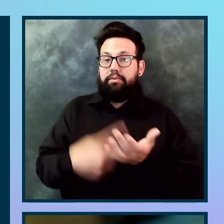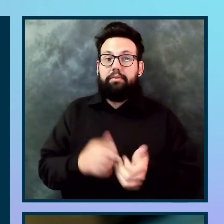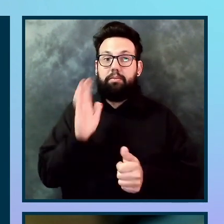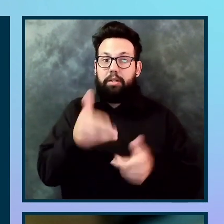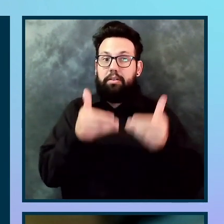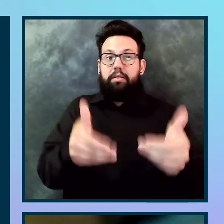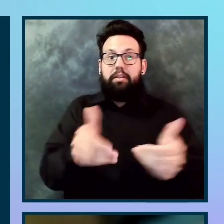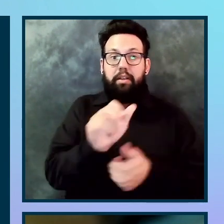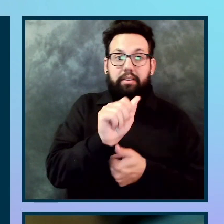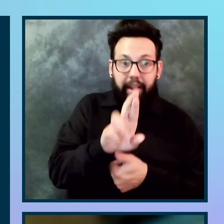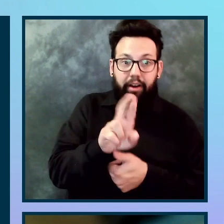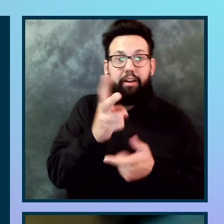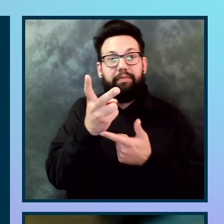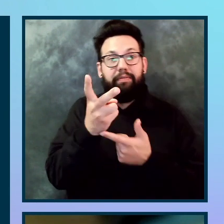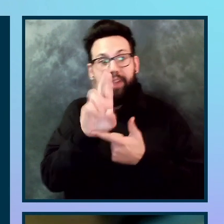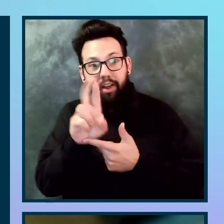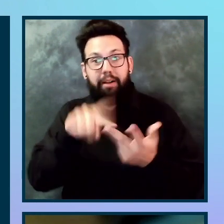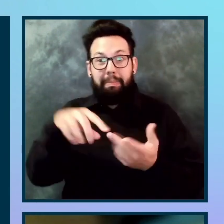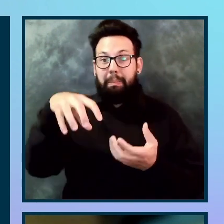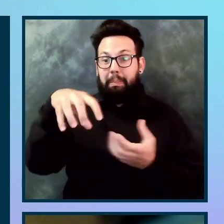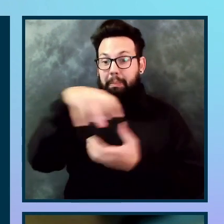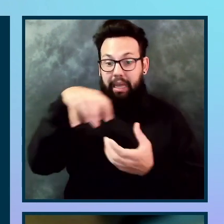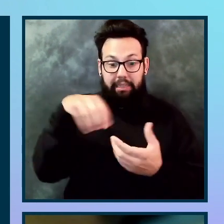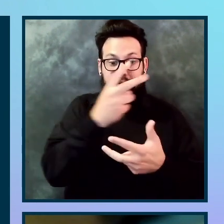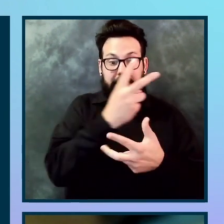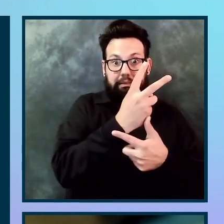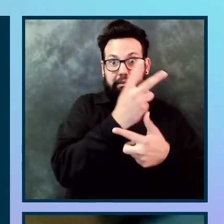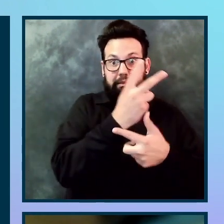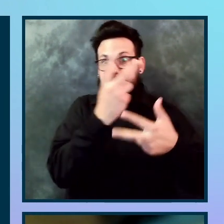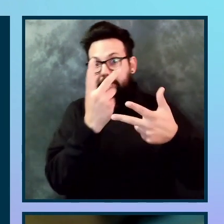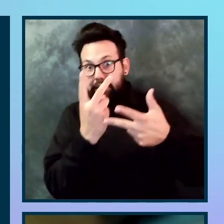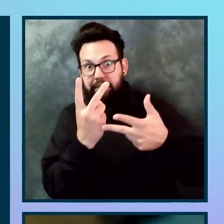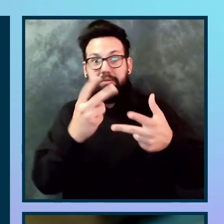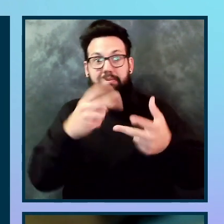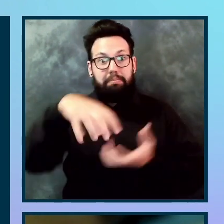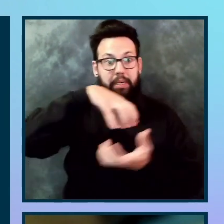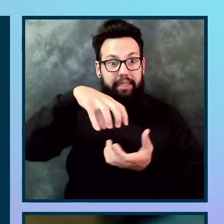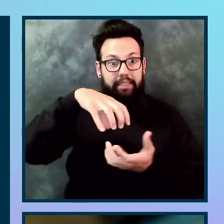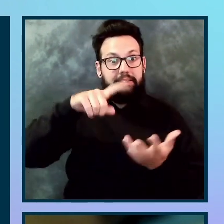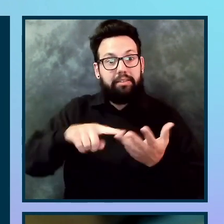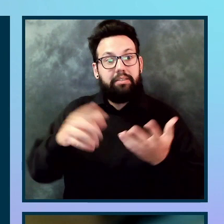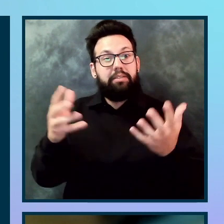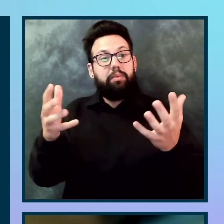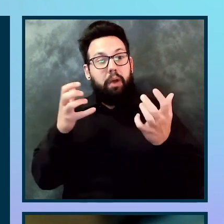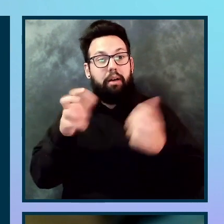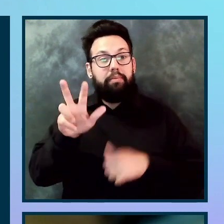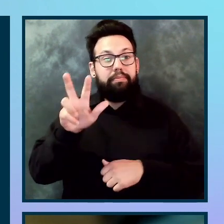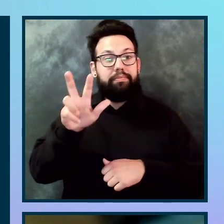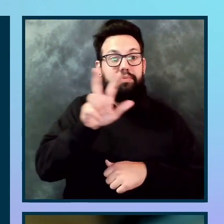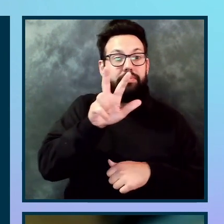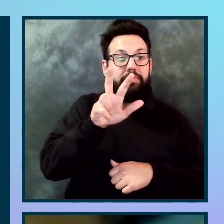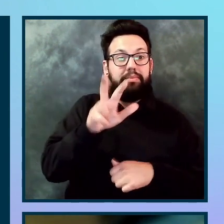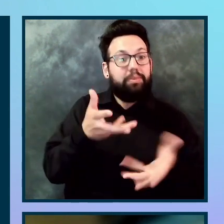mixed reality, a mix of all of them? Do we want it to be interactive, a 360 video, a model viewer? Should